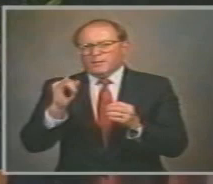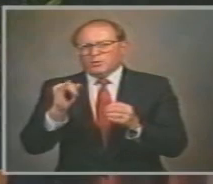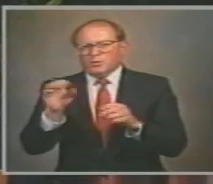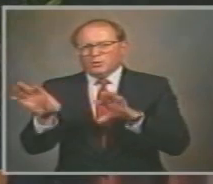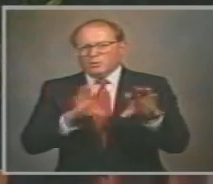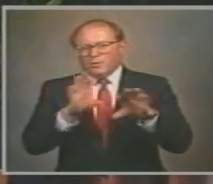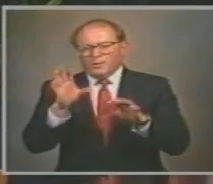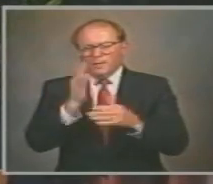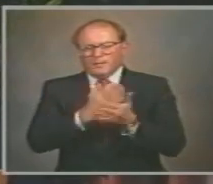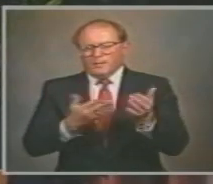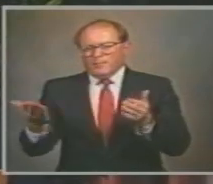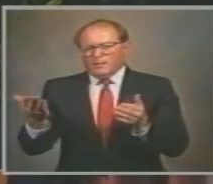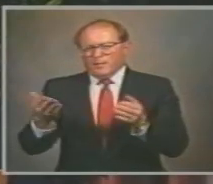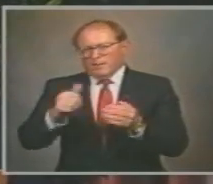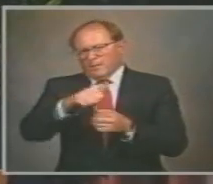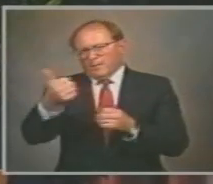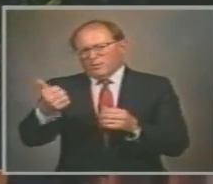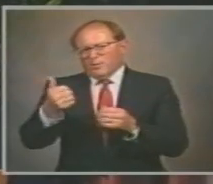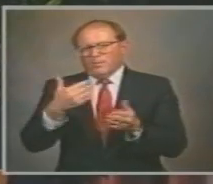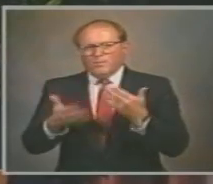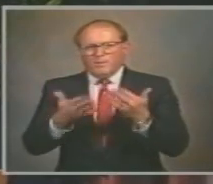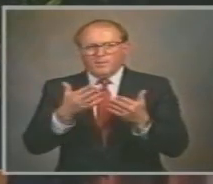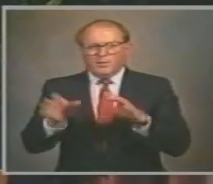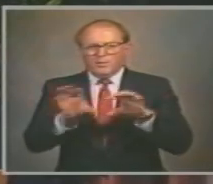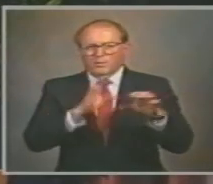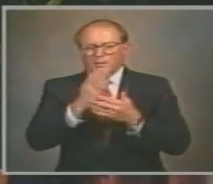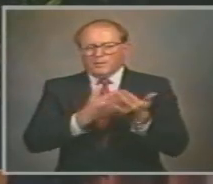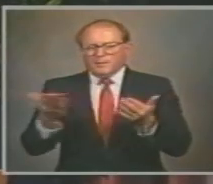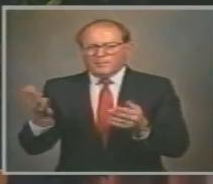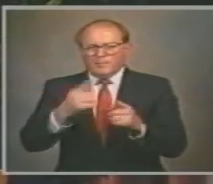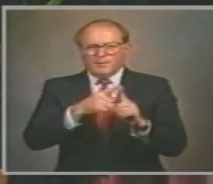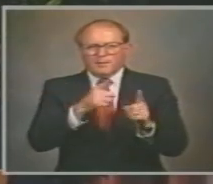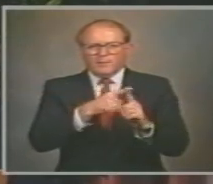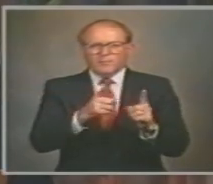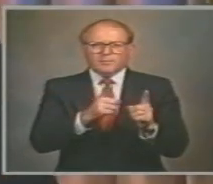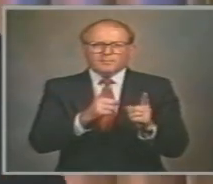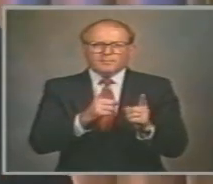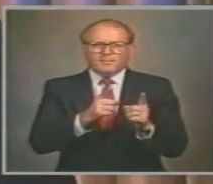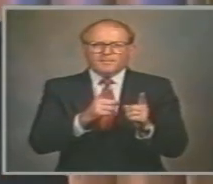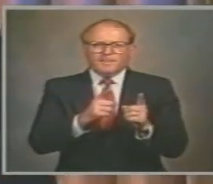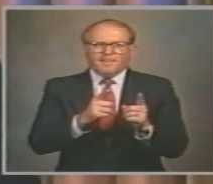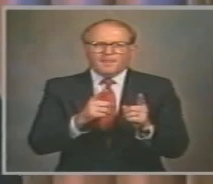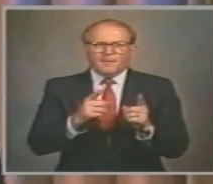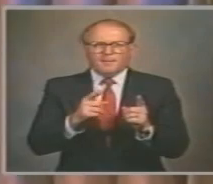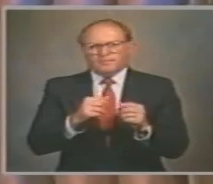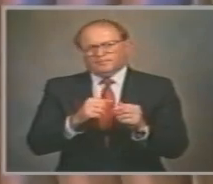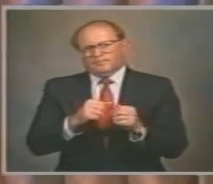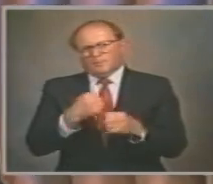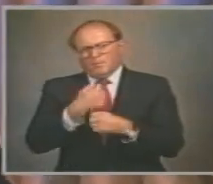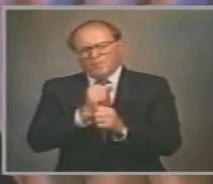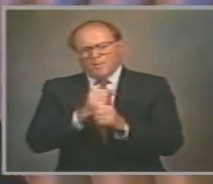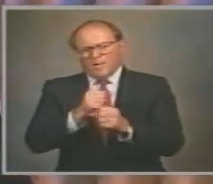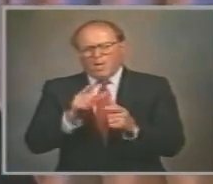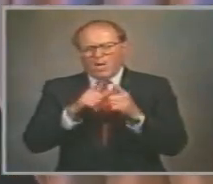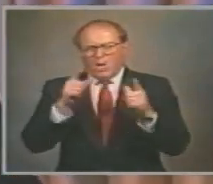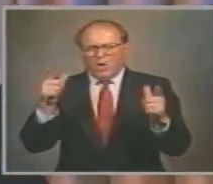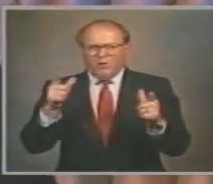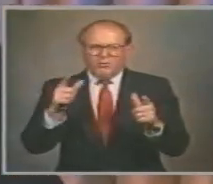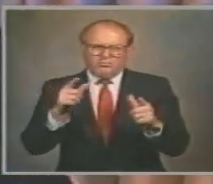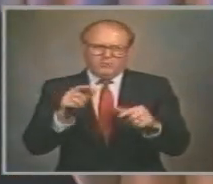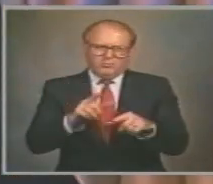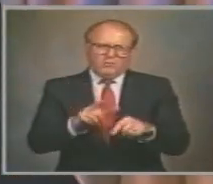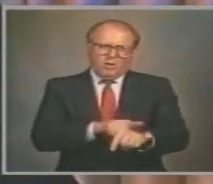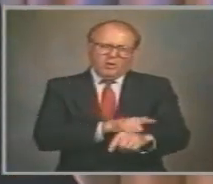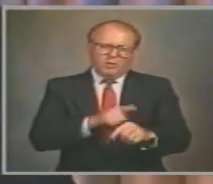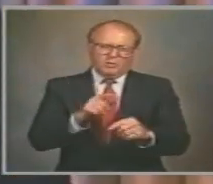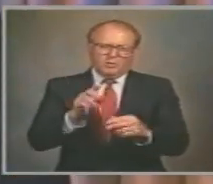additional, and he's probably doing something different. To make a long story short, the scientist